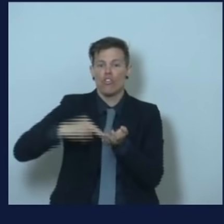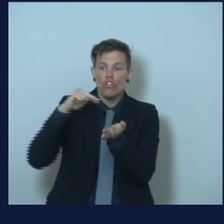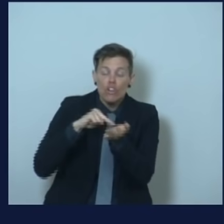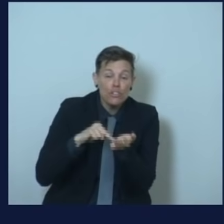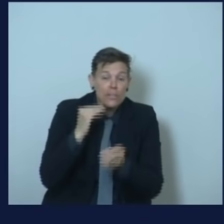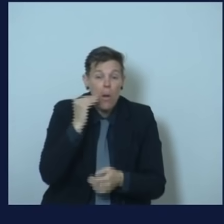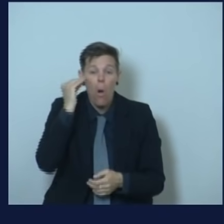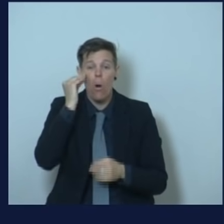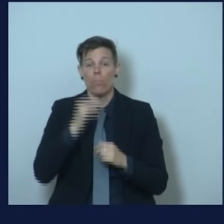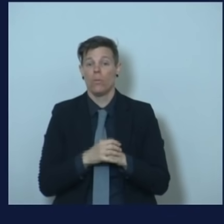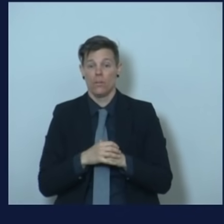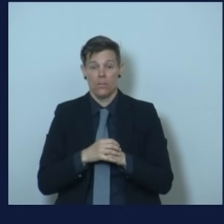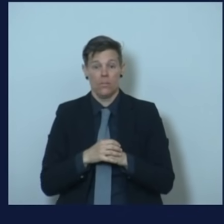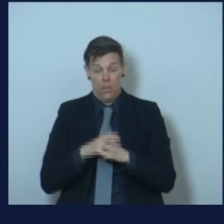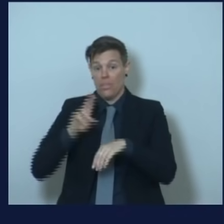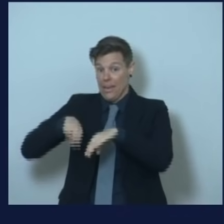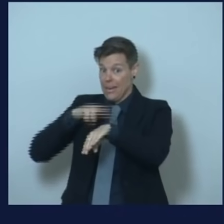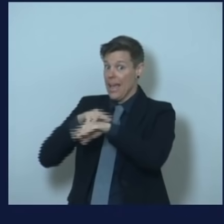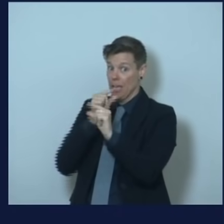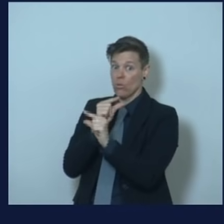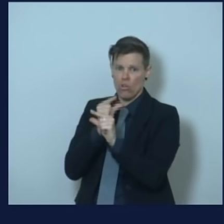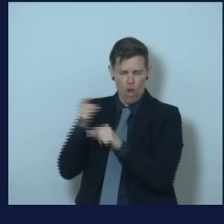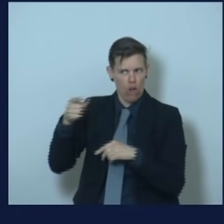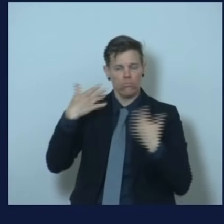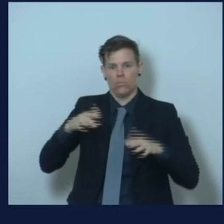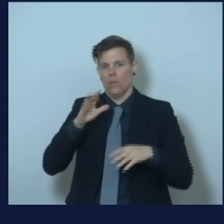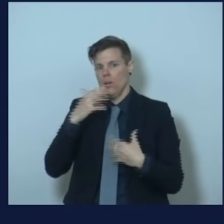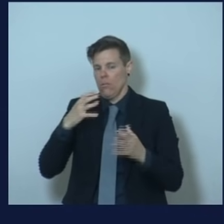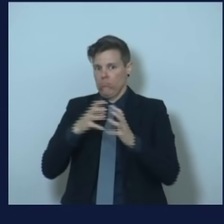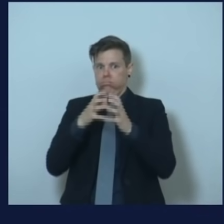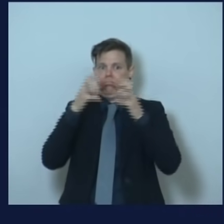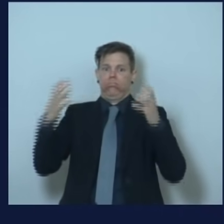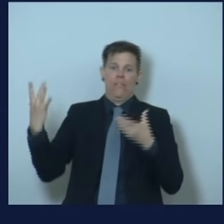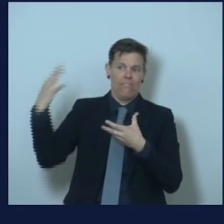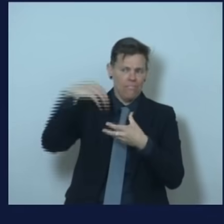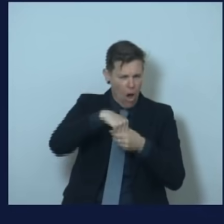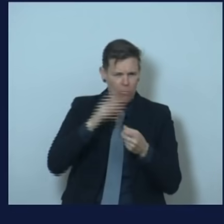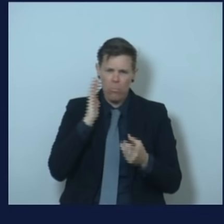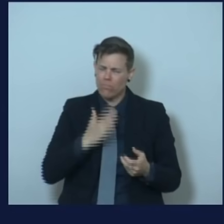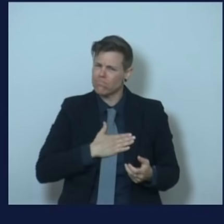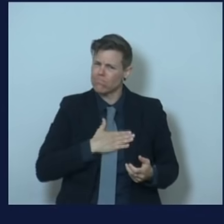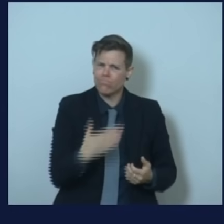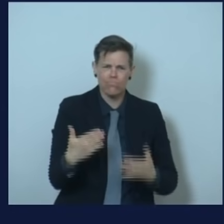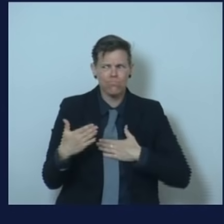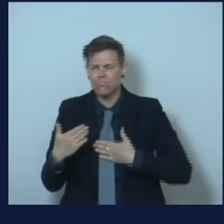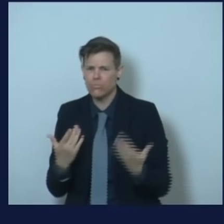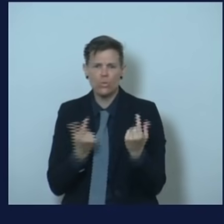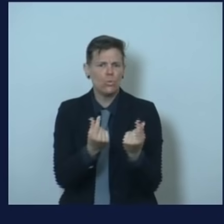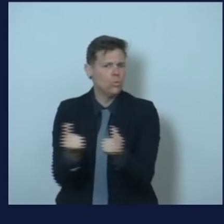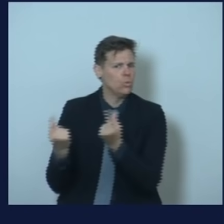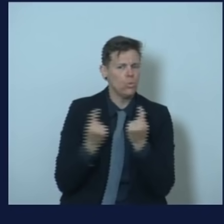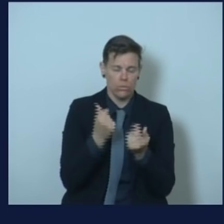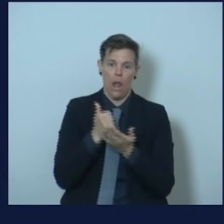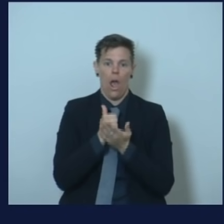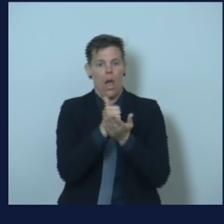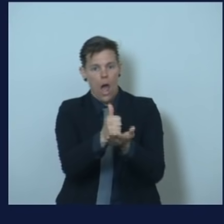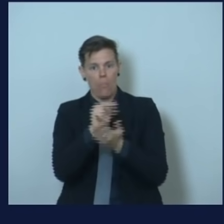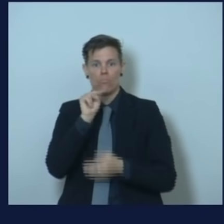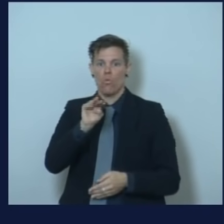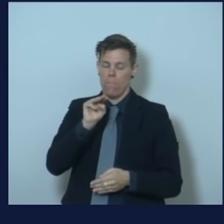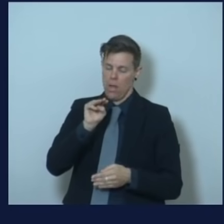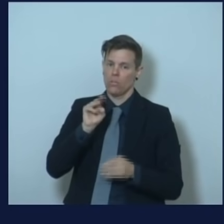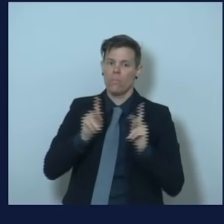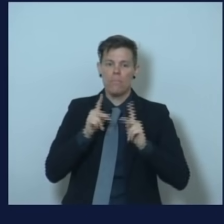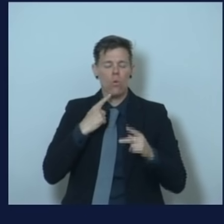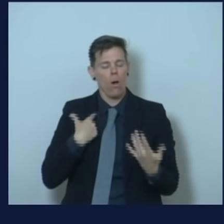active in doing everything that we can possibly to help our fellow New Mexicans. I think we all should be very, very proud of what the New Mexico National Guard